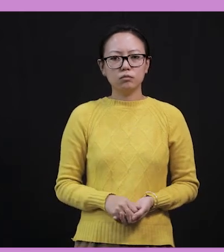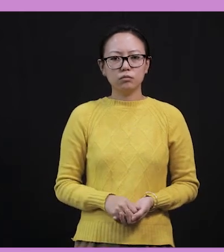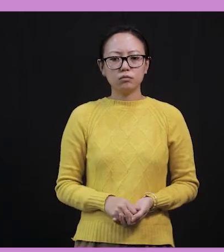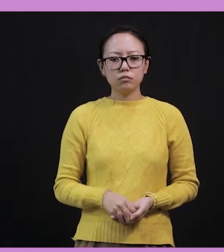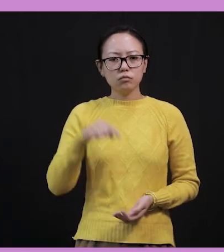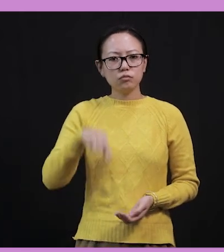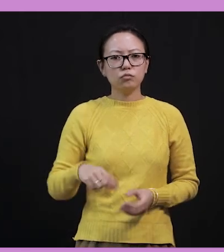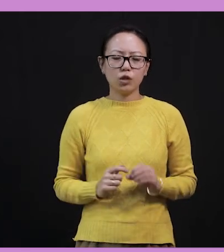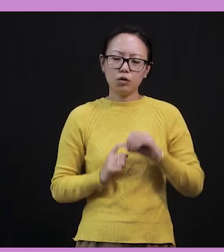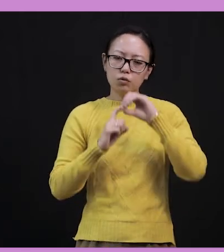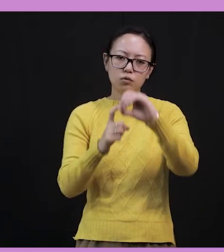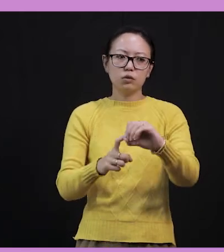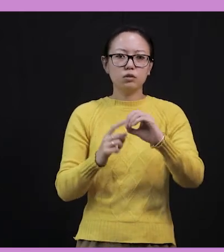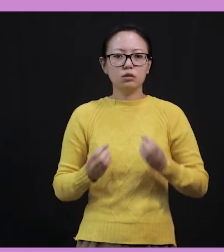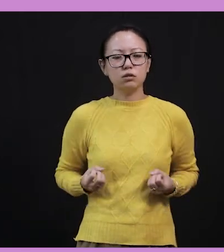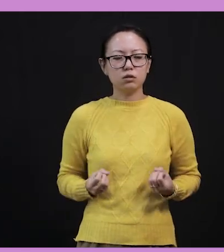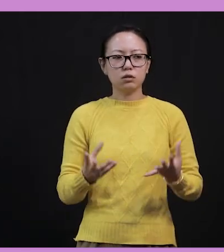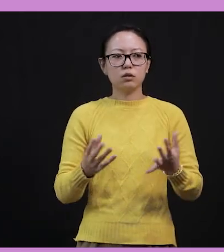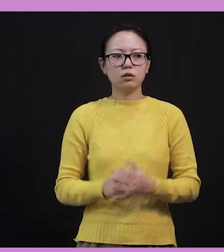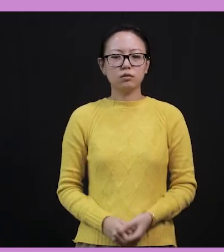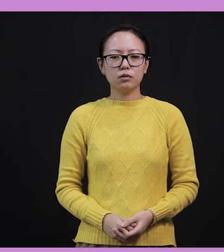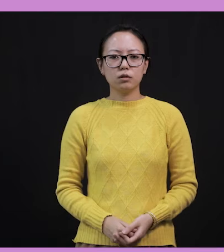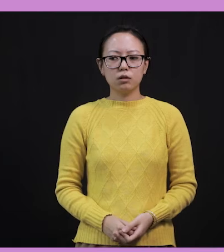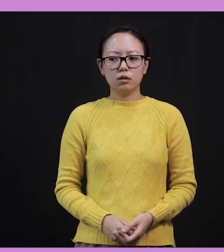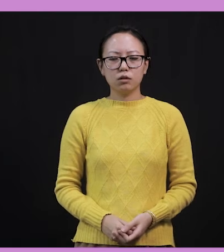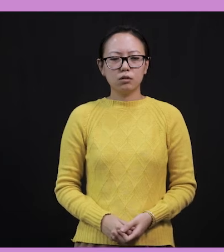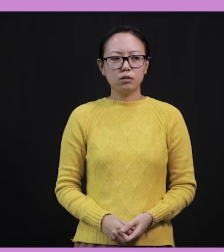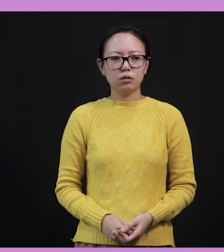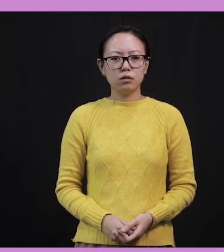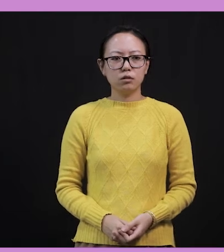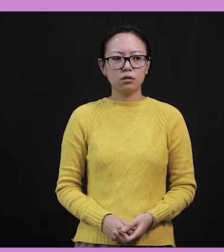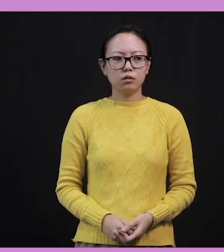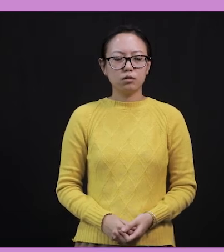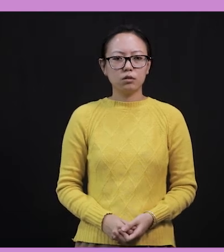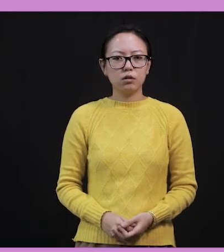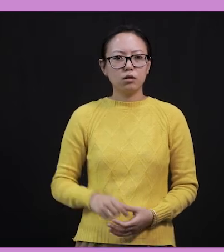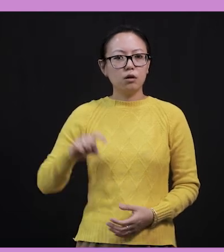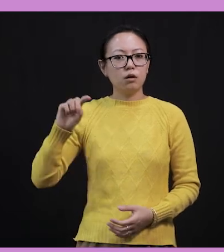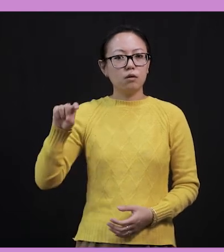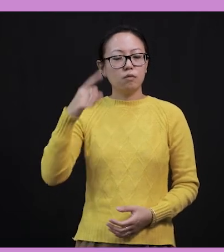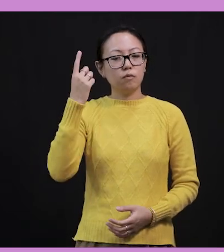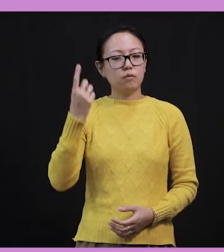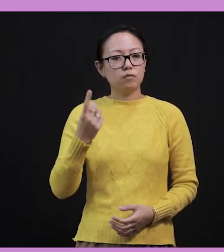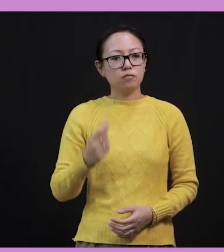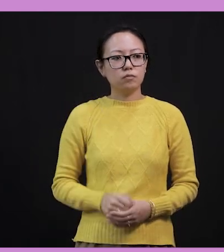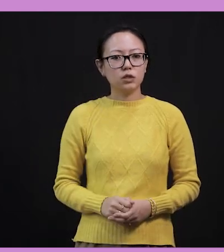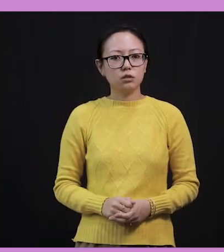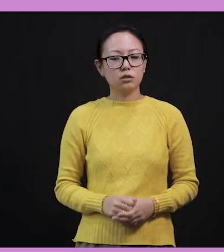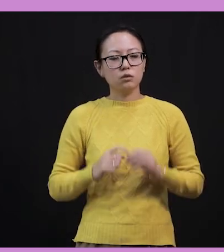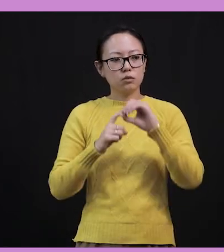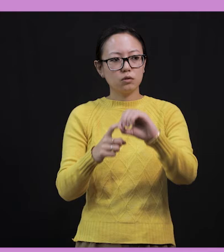I have for you. So the first one, pick out the line that suggests that the child